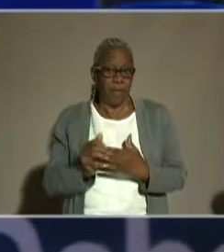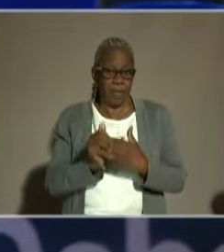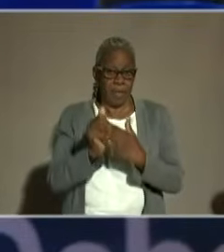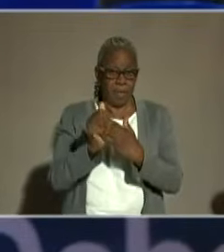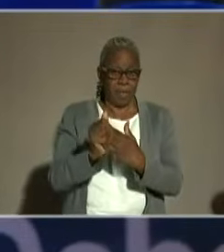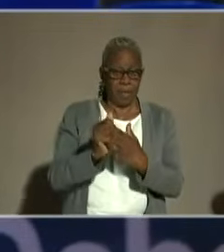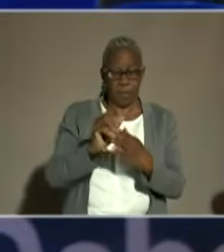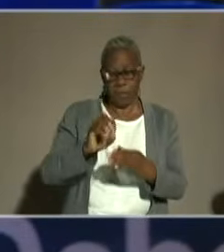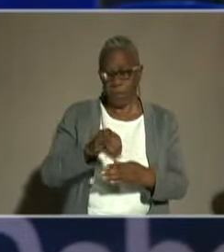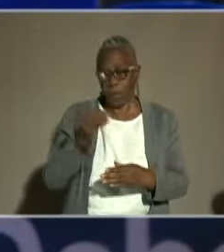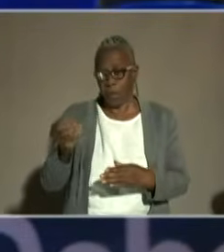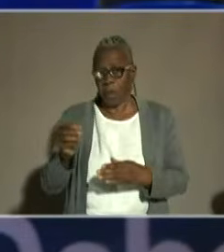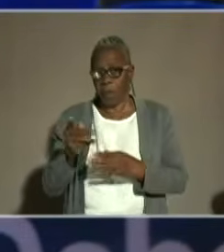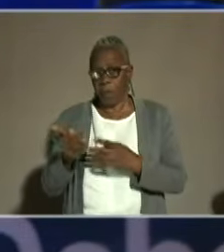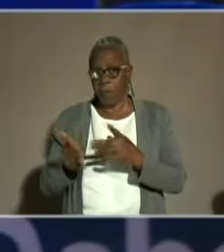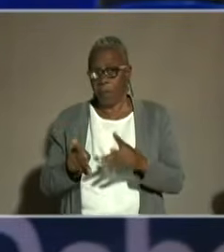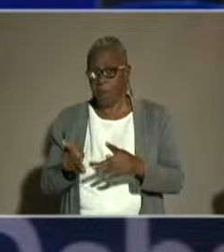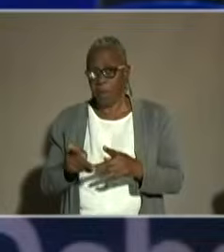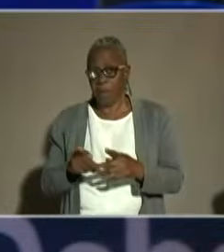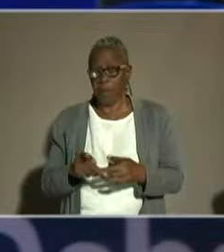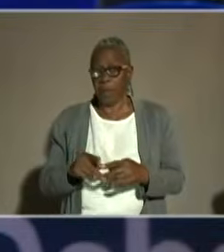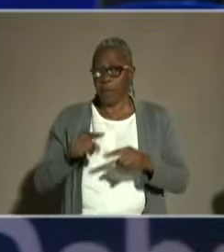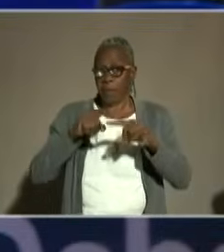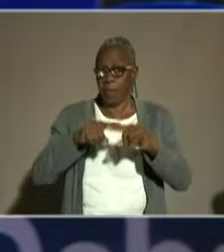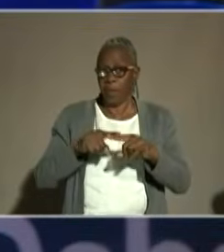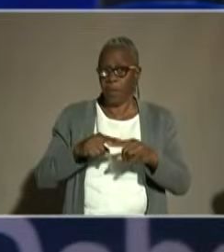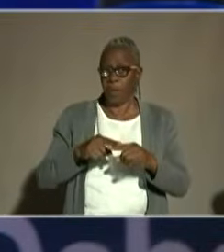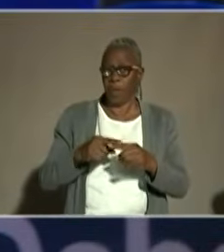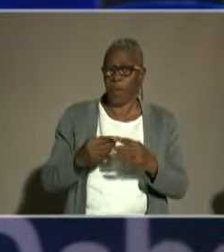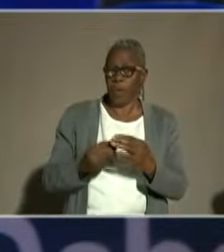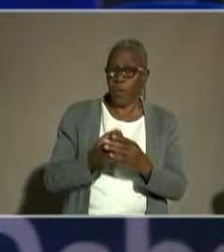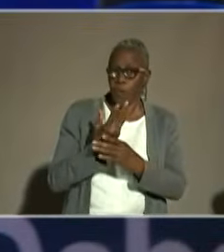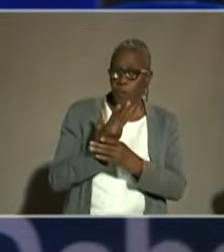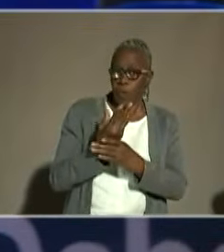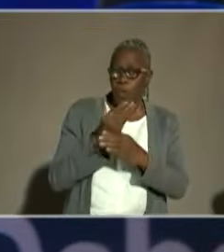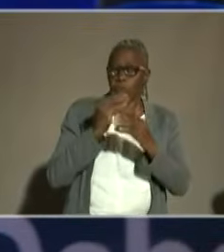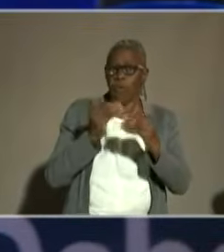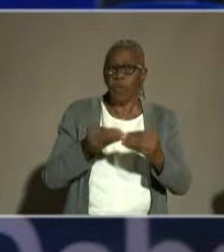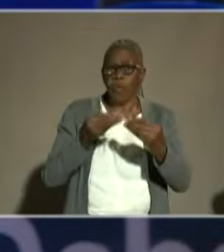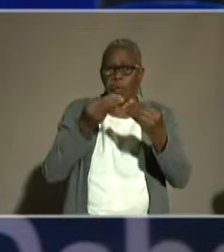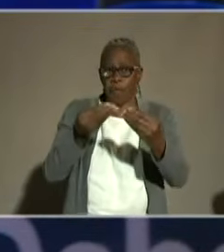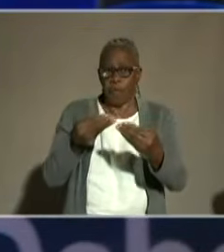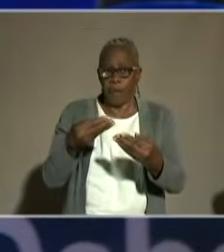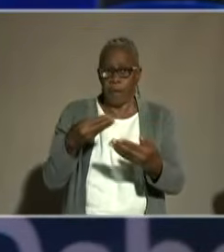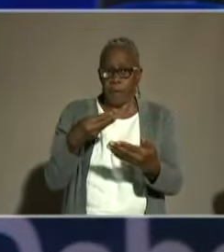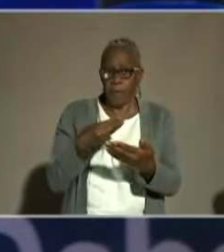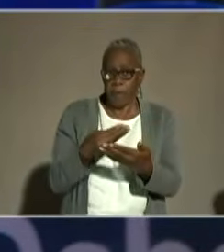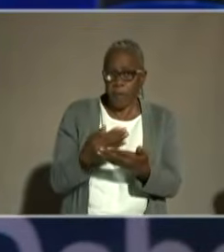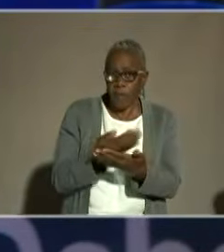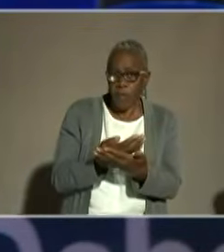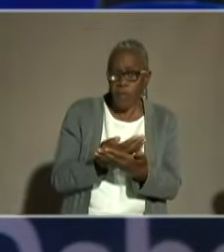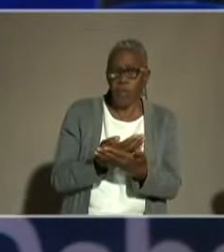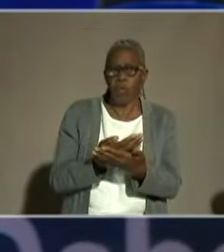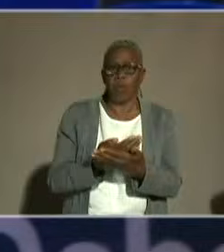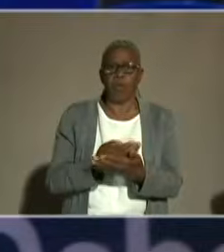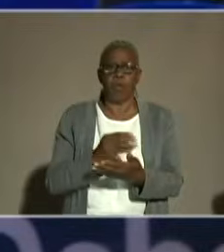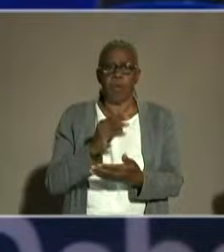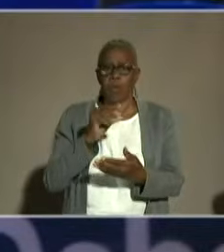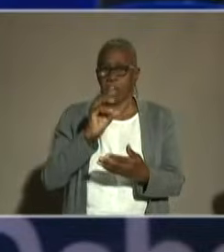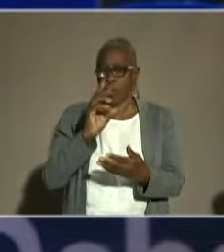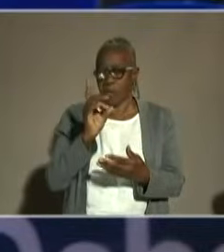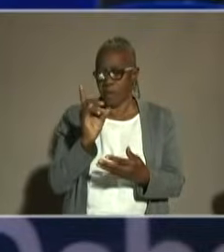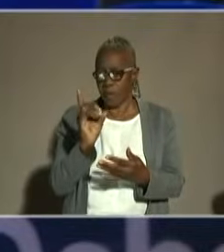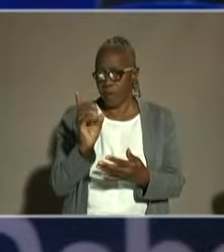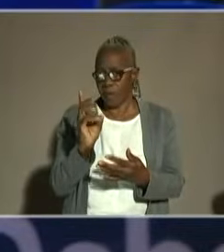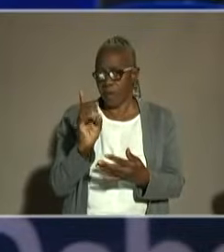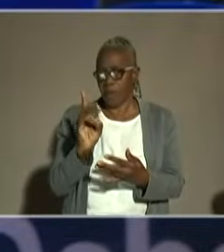is depending on growth to provide the revenues for $75 billion of expenditure, the country